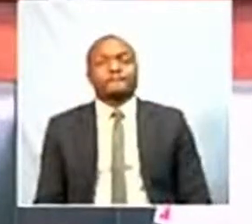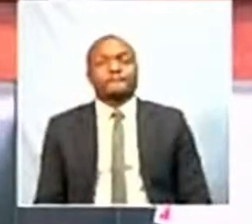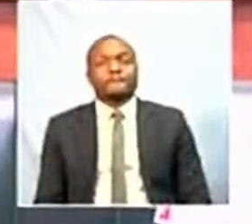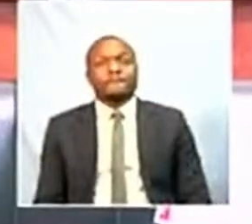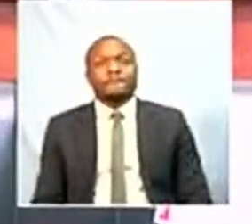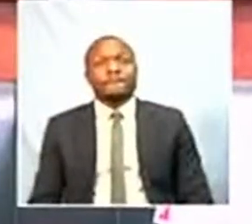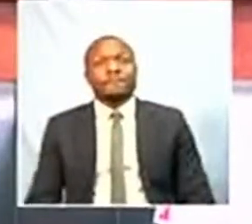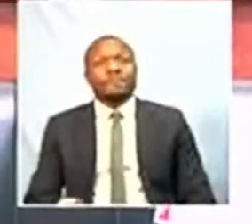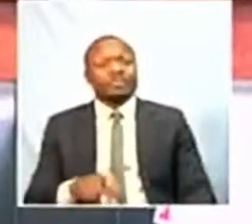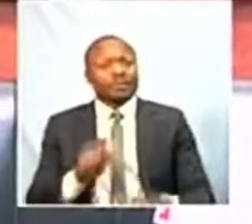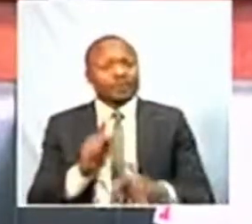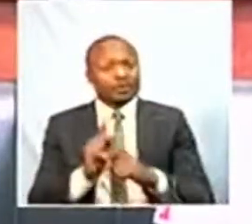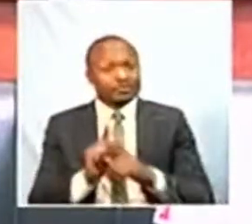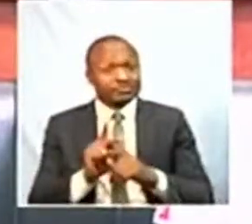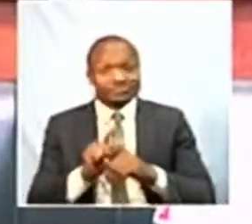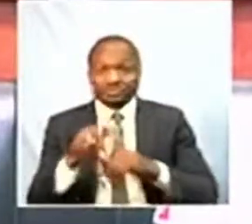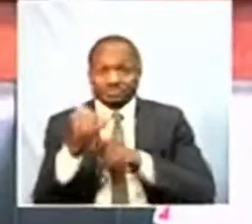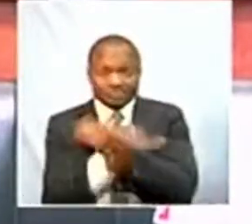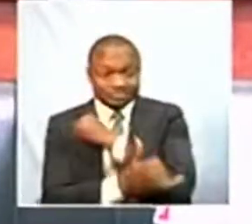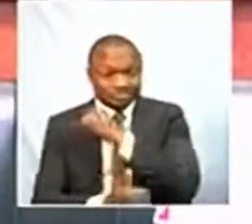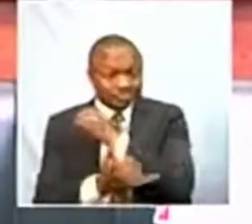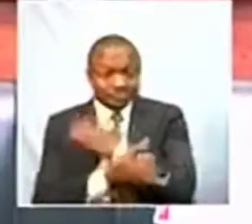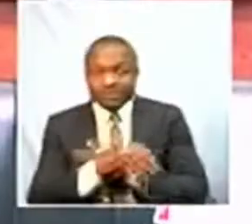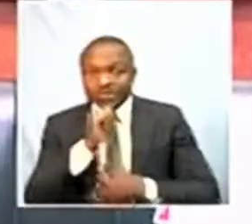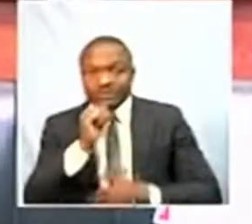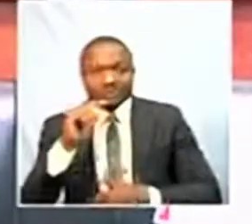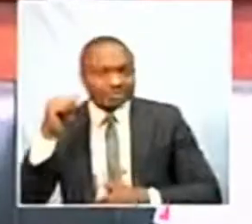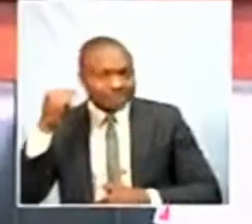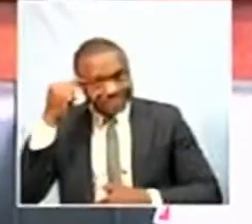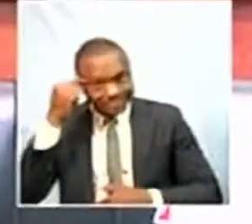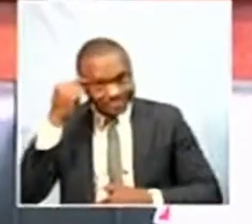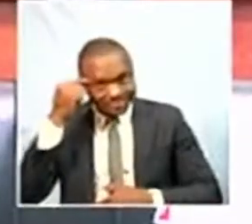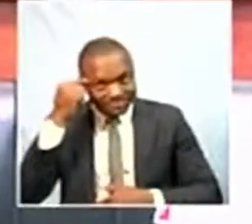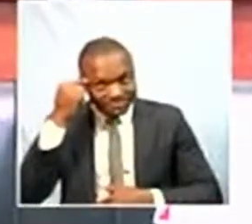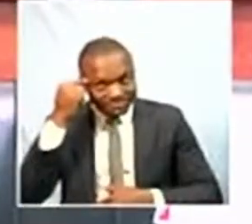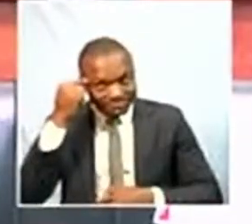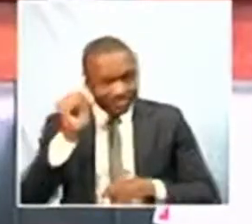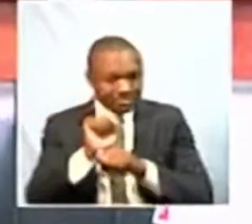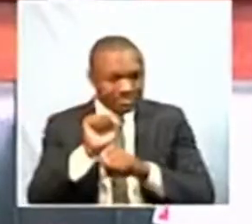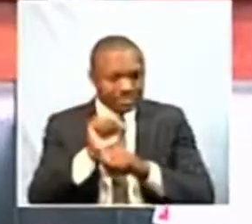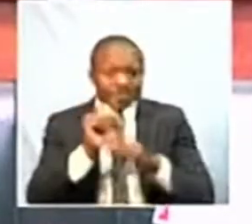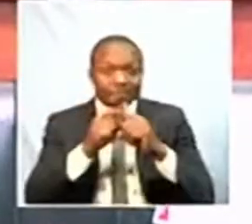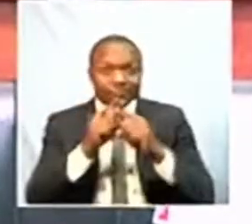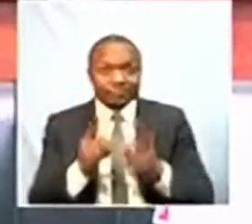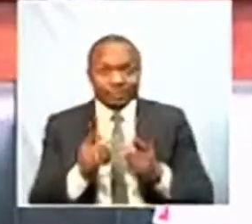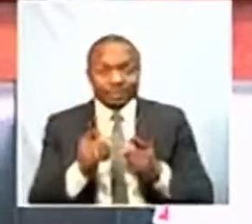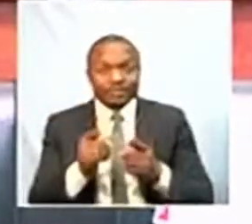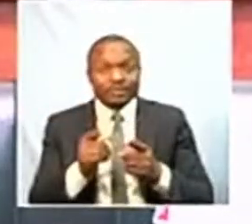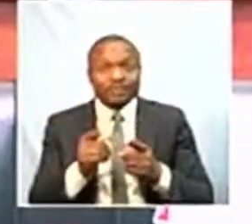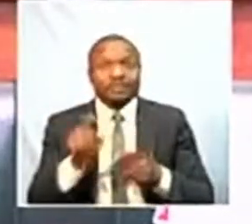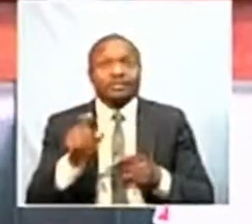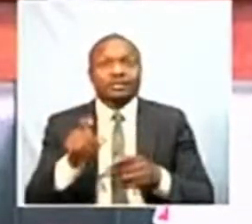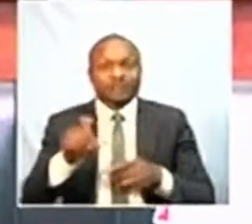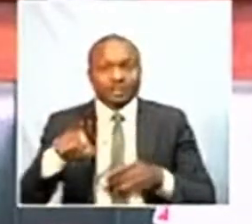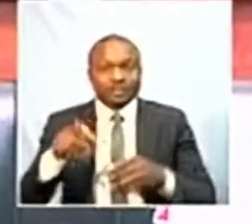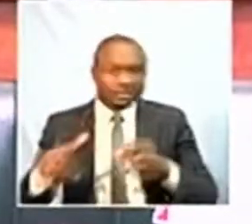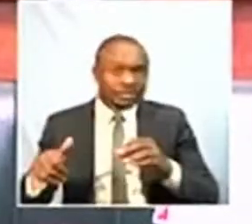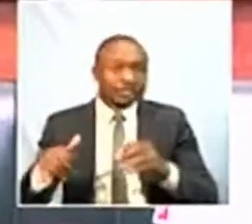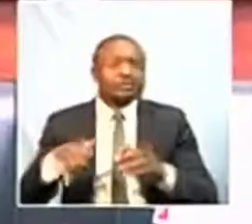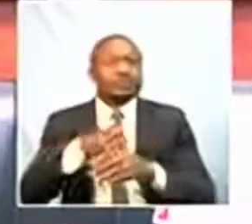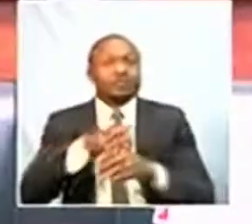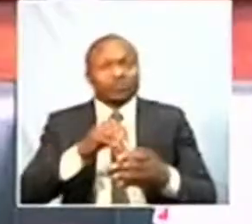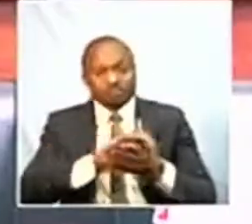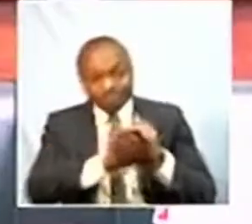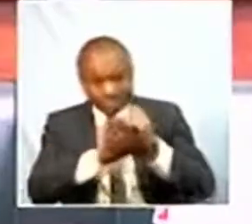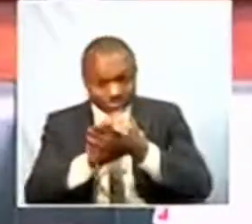Maintaining our country is not just government's duty, it includes a collaborative effort